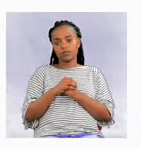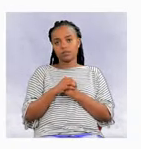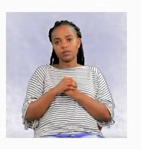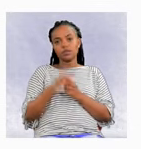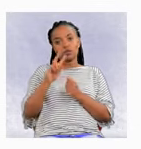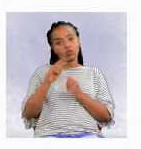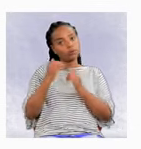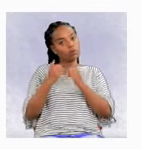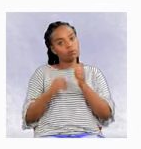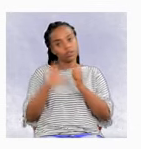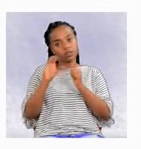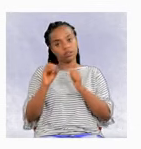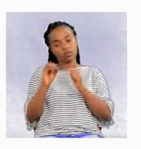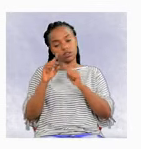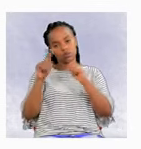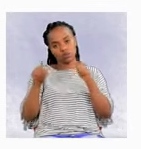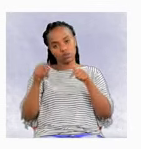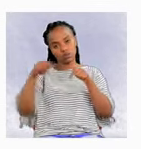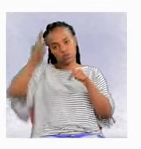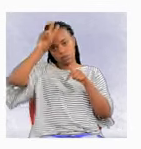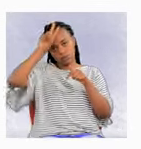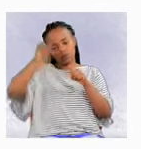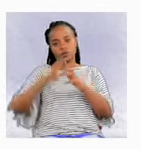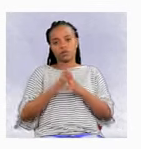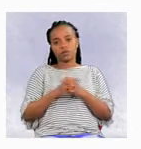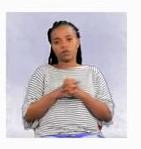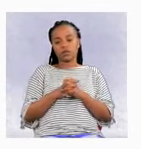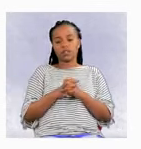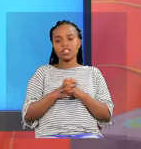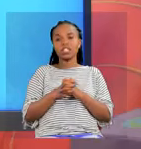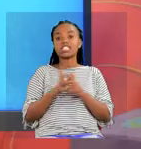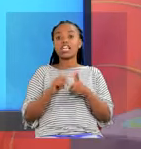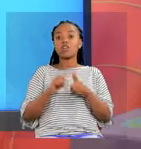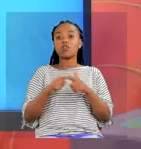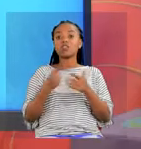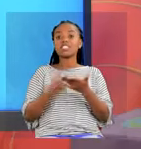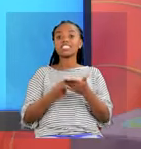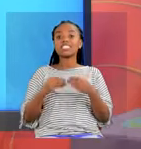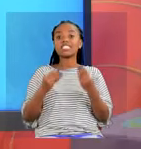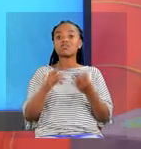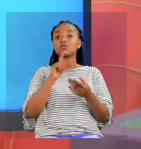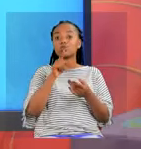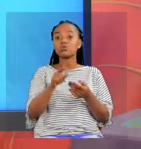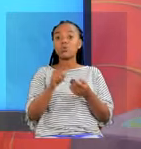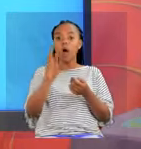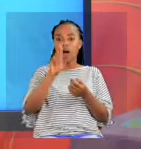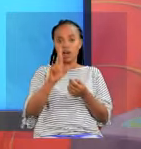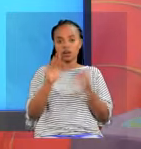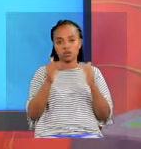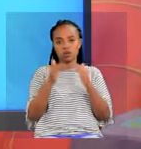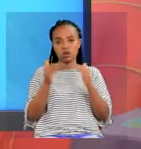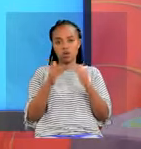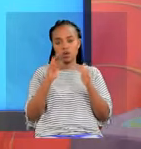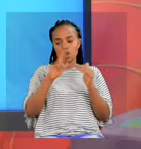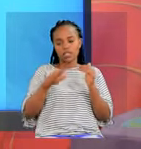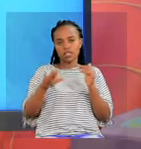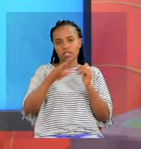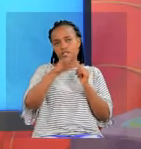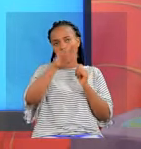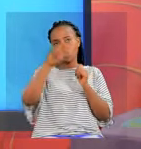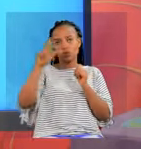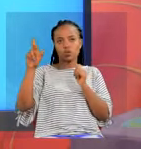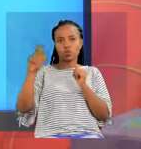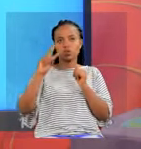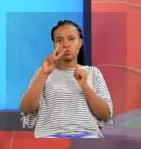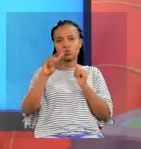2 minus 0 squared. Therefore, this gives you r is equal to this, the square root of